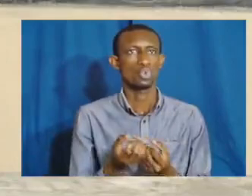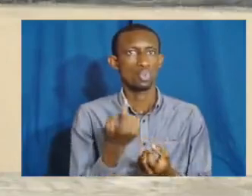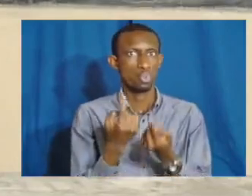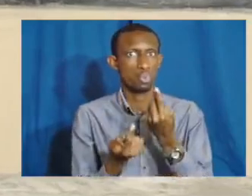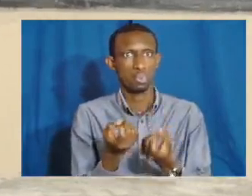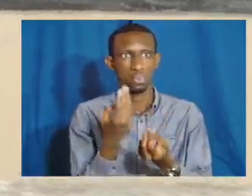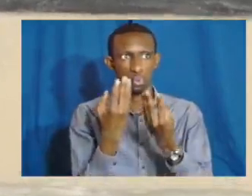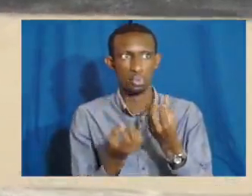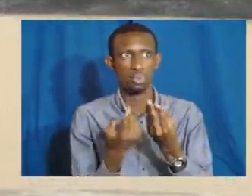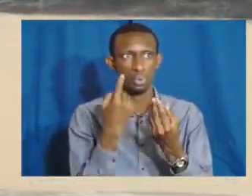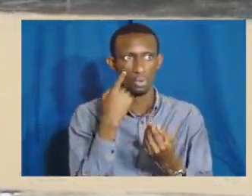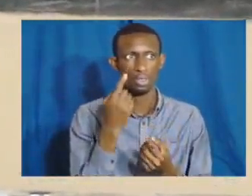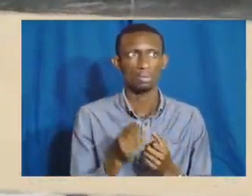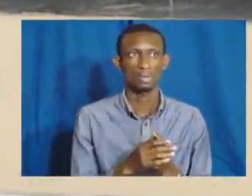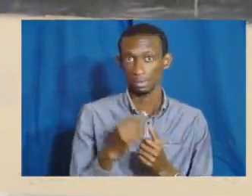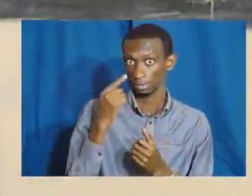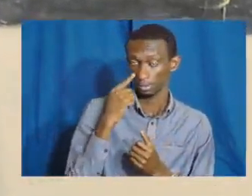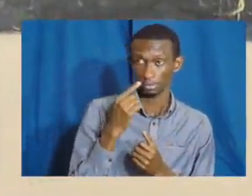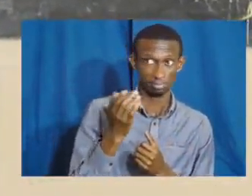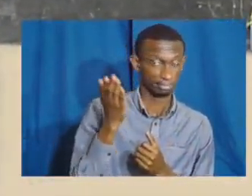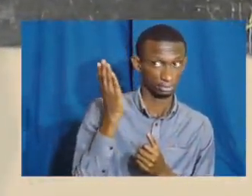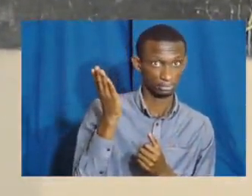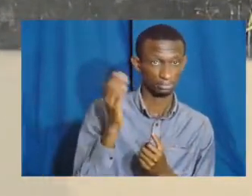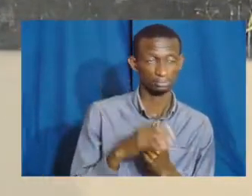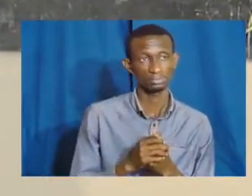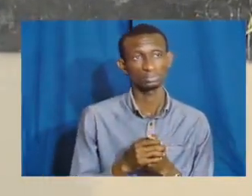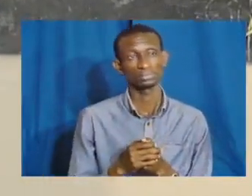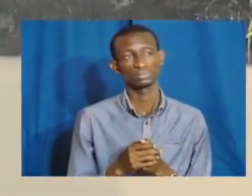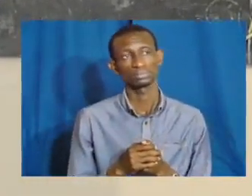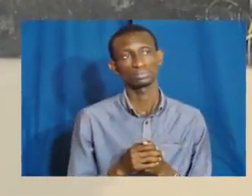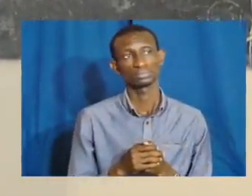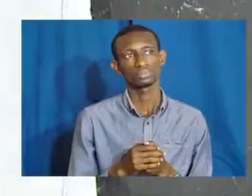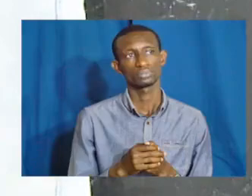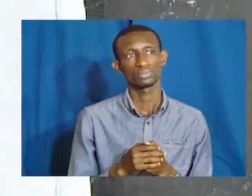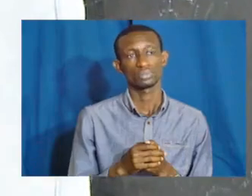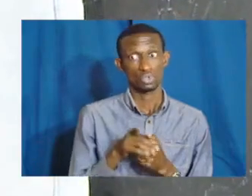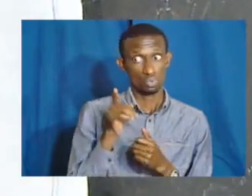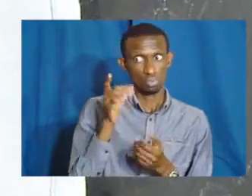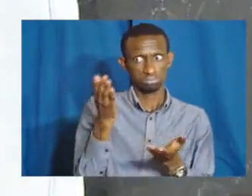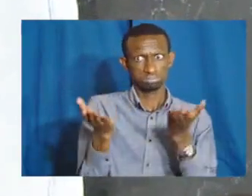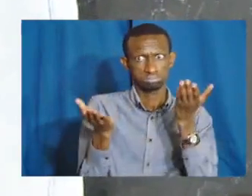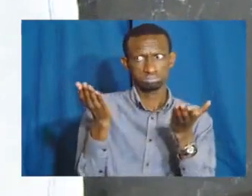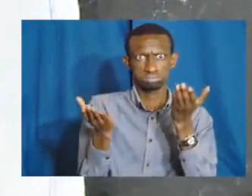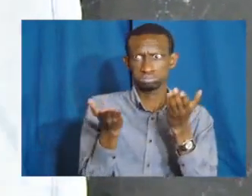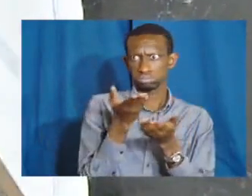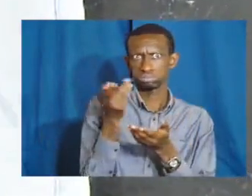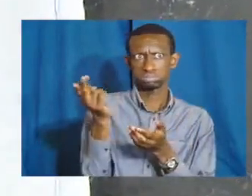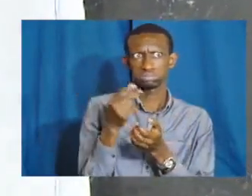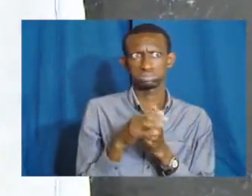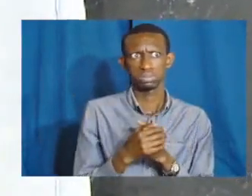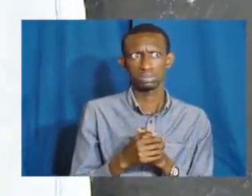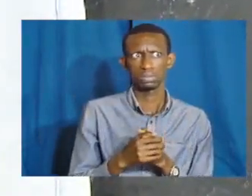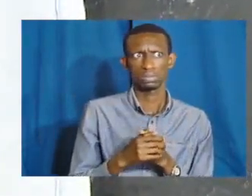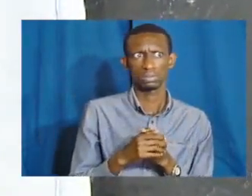Look at this. I just want you to look at this chart. Compared to the alkanes,